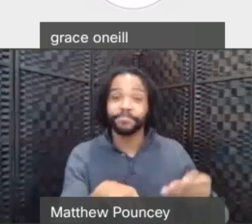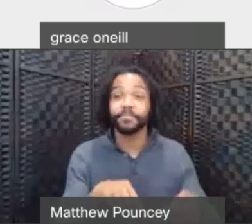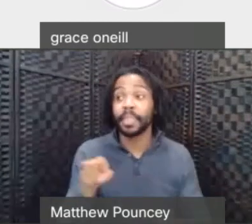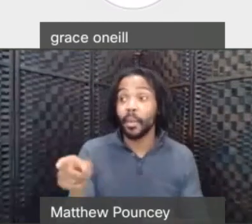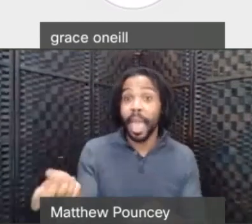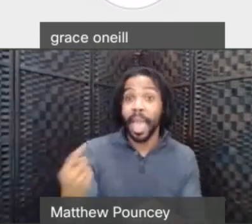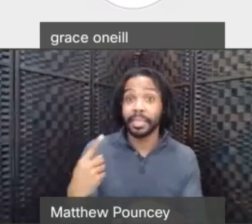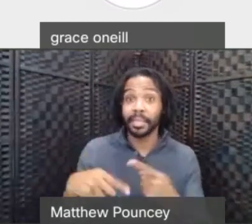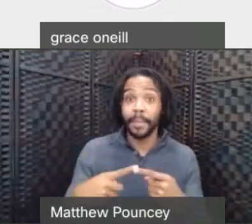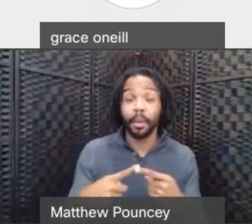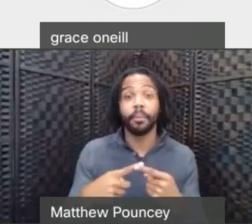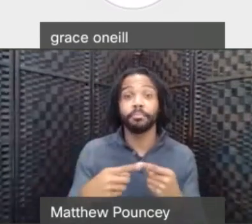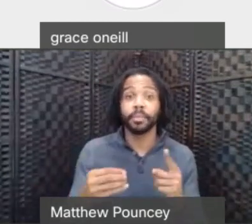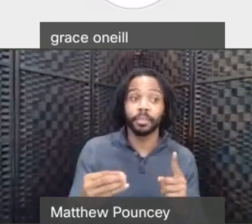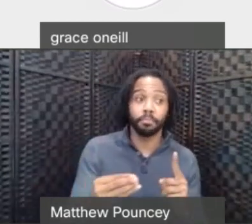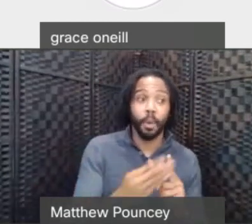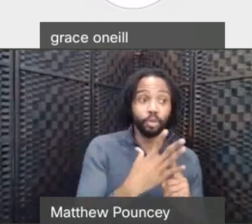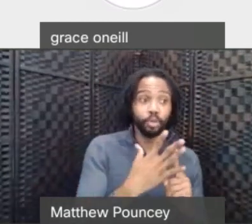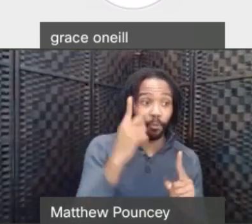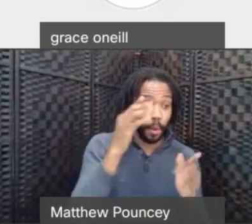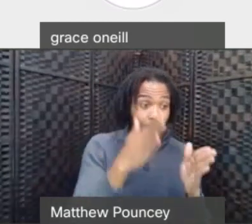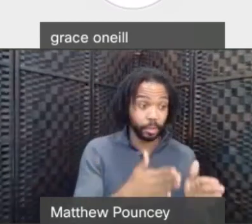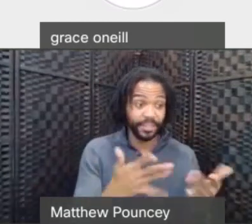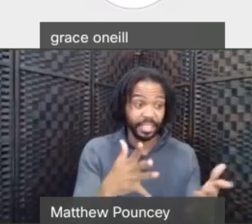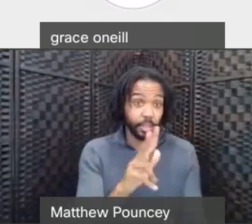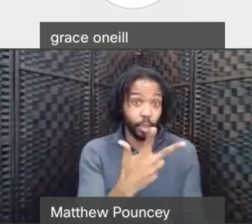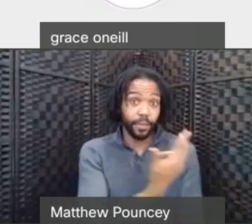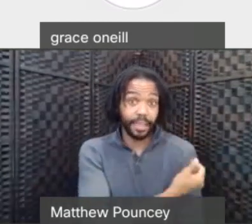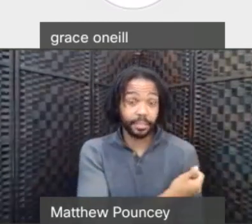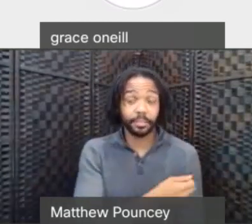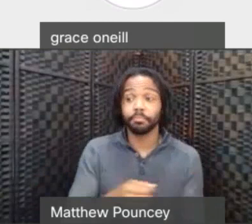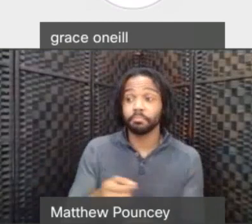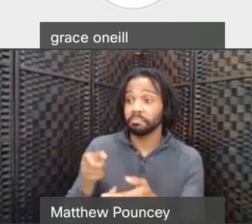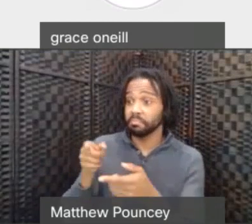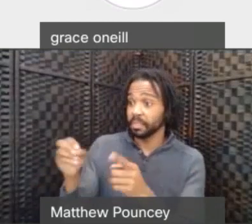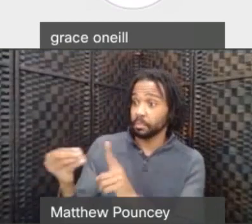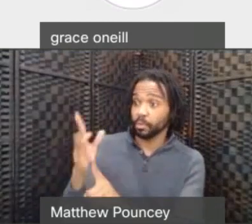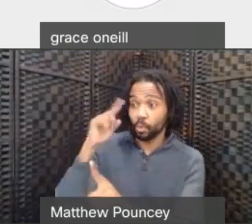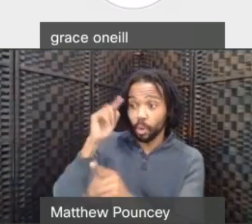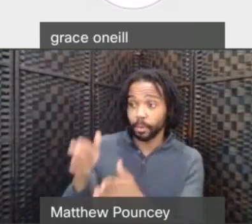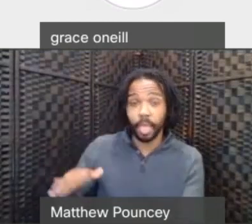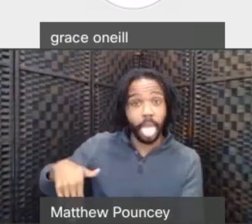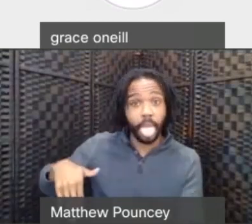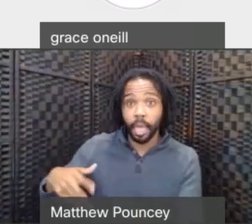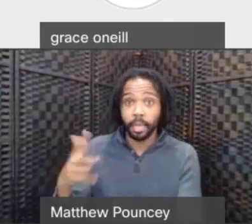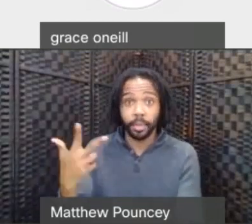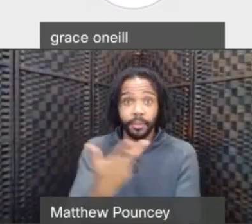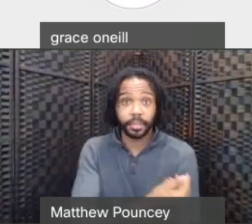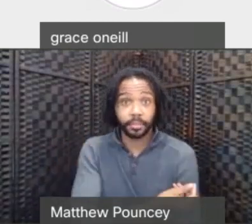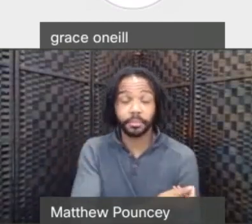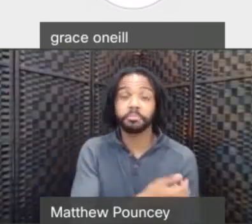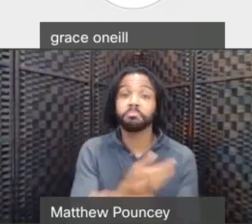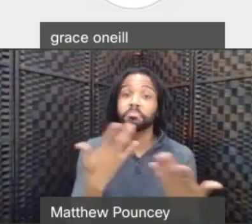not boosted. So for healthcare, those that qualify in healthcare settings, we have not changed